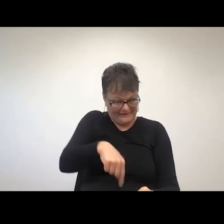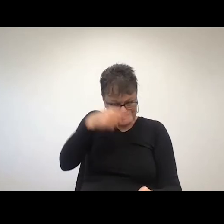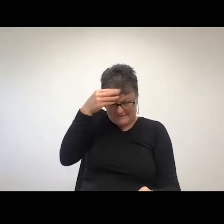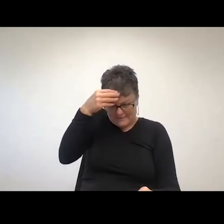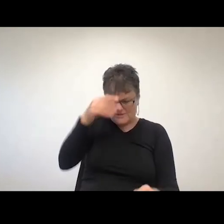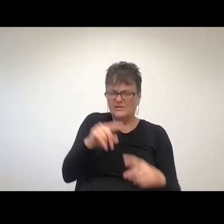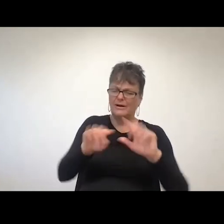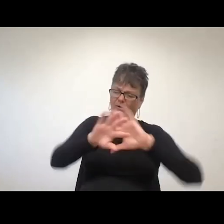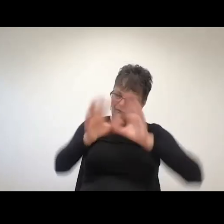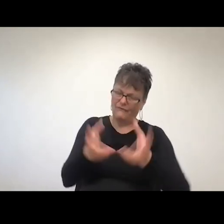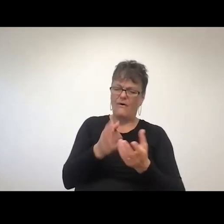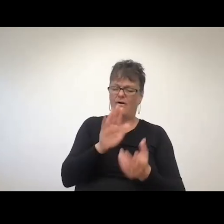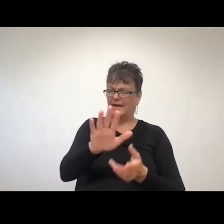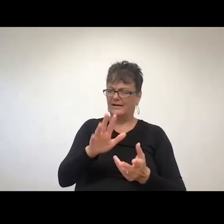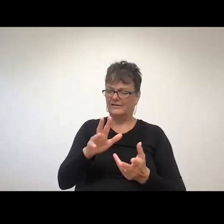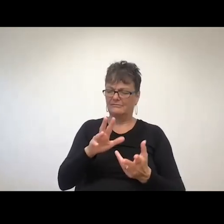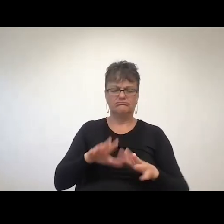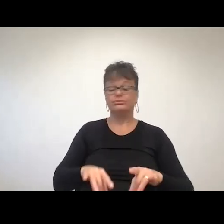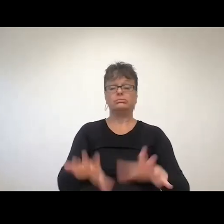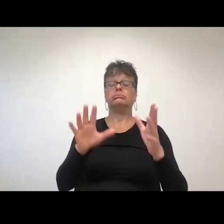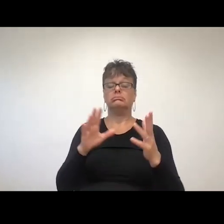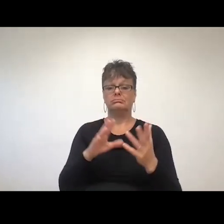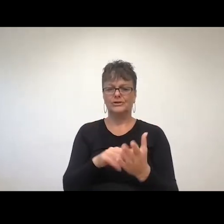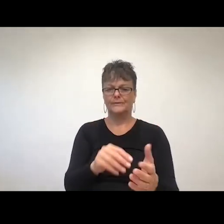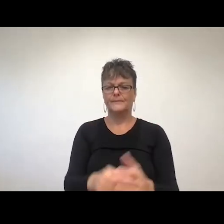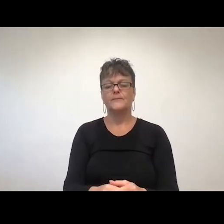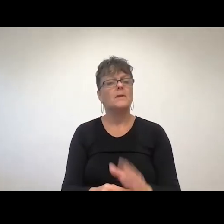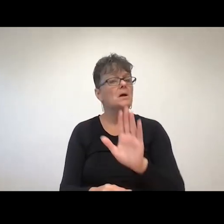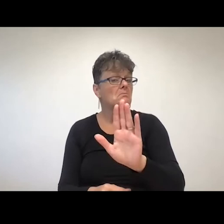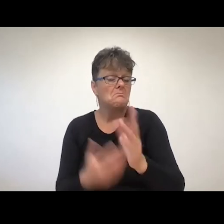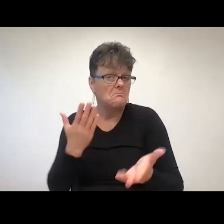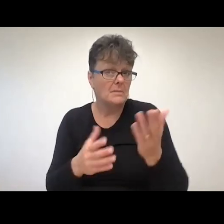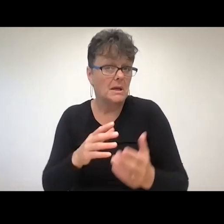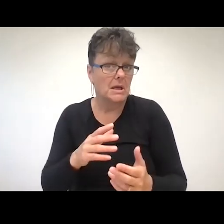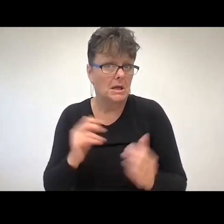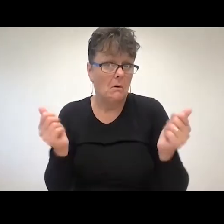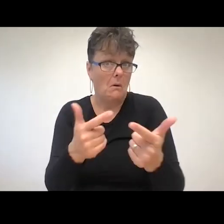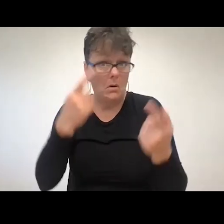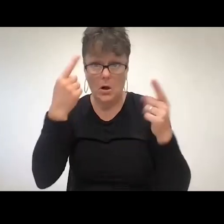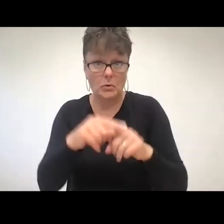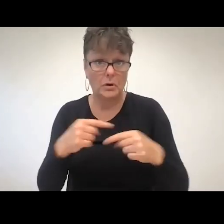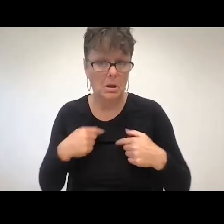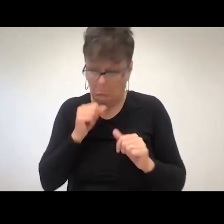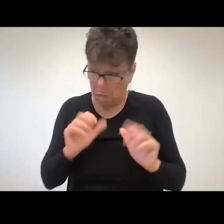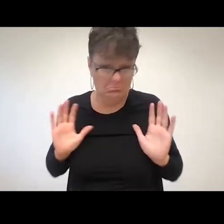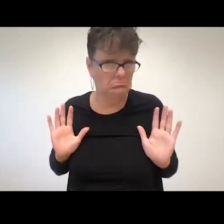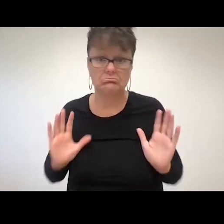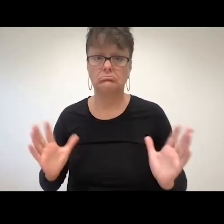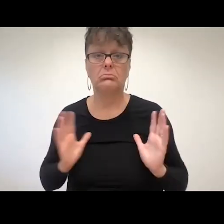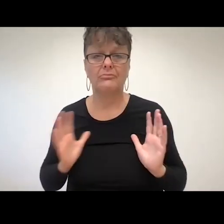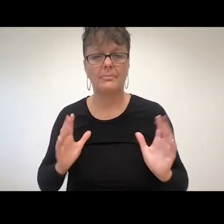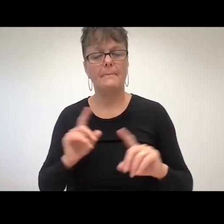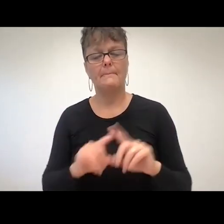seeking in order to make a better life. So this, I don't expect that everybody would agree with me on this point, but I absolutely believe that I might